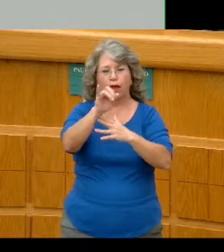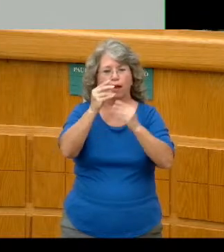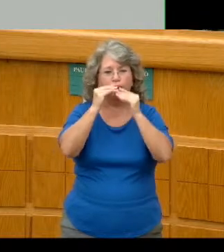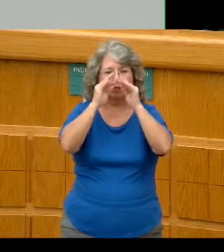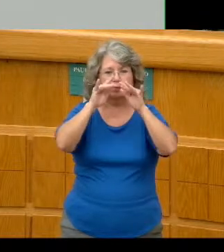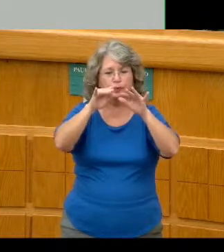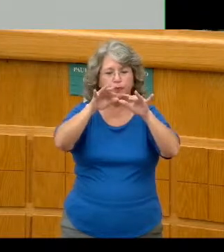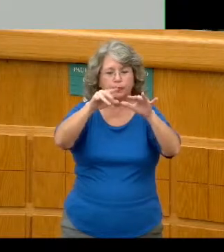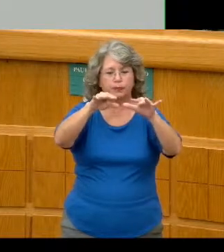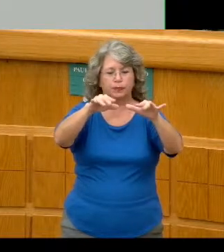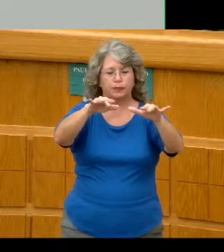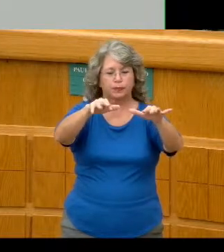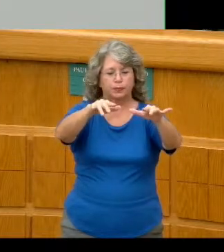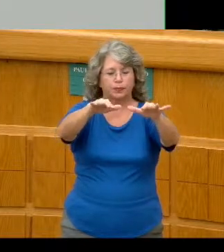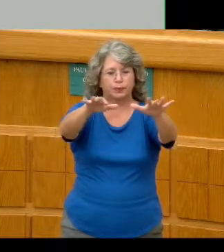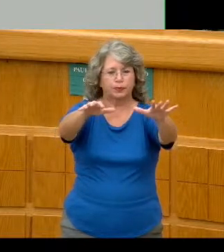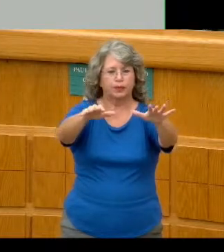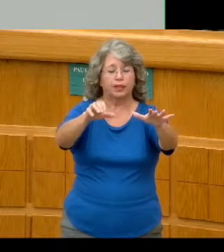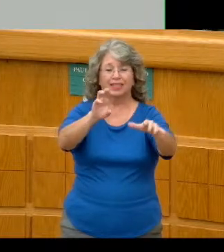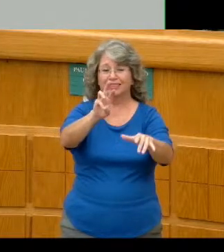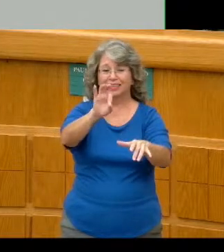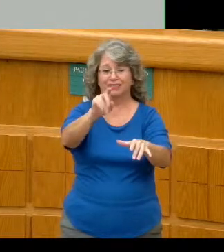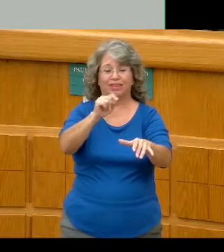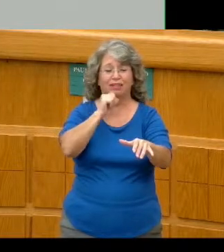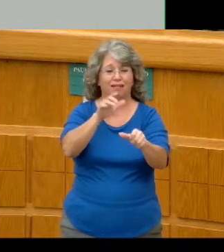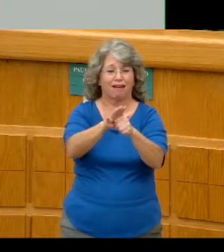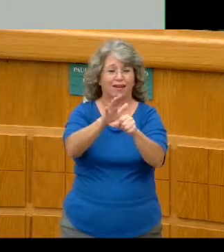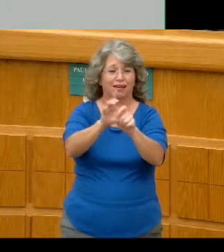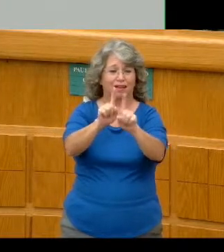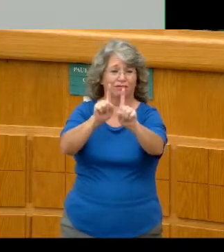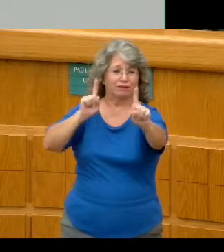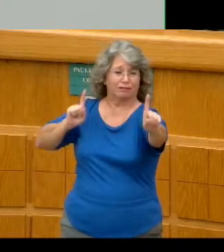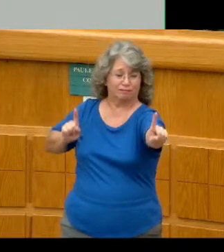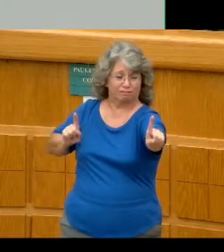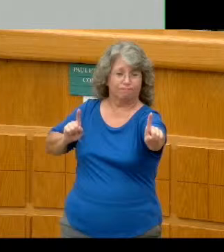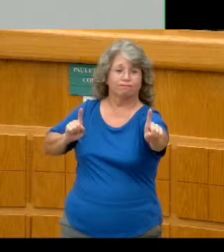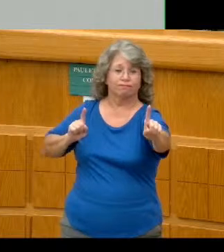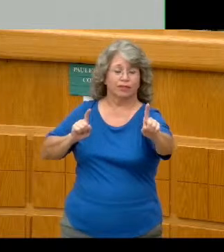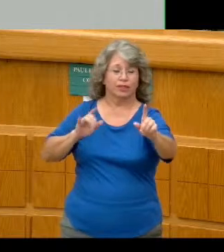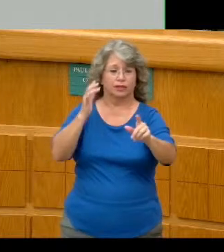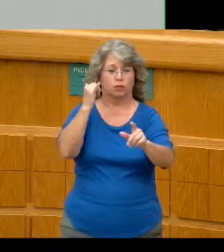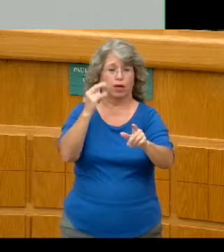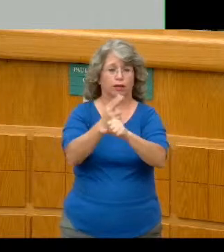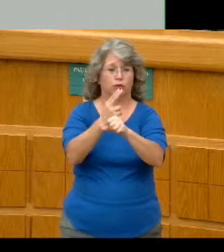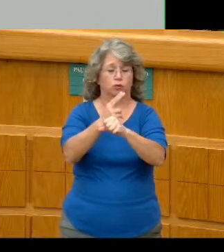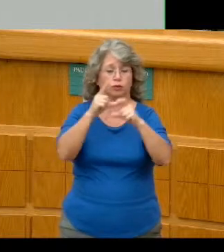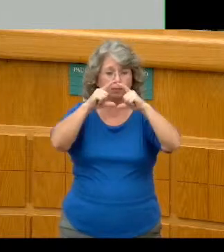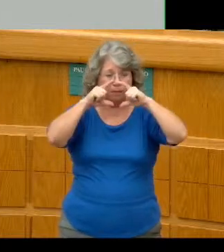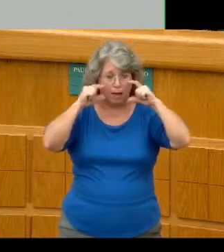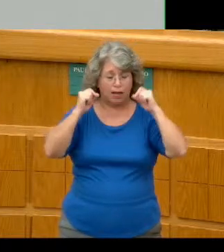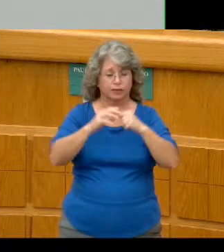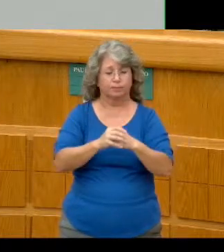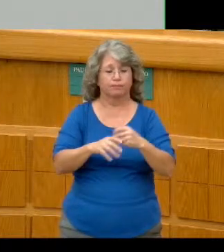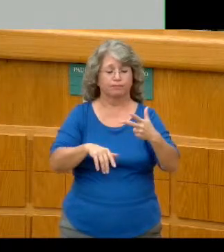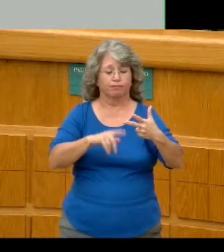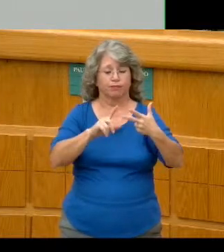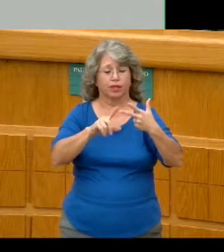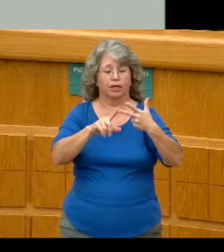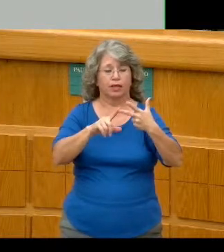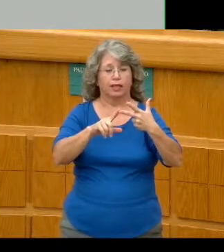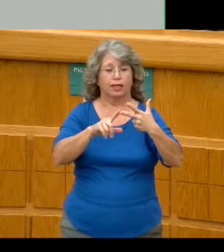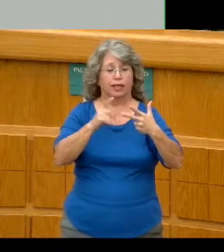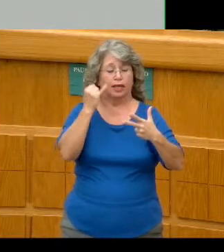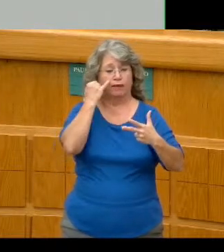avoid aerosols that are being expelled. That's why we wear masks and face coverings to try to stop that. 3, self-isolate